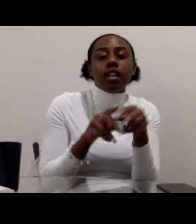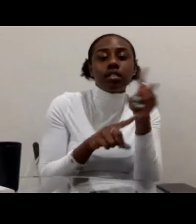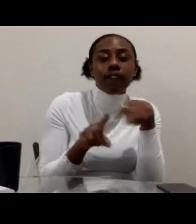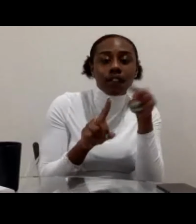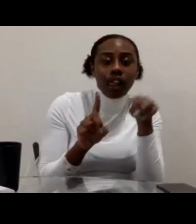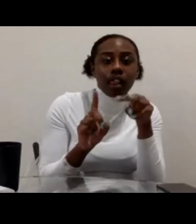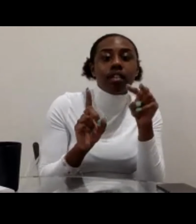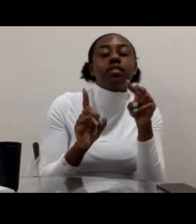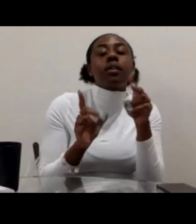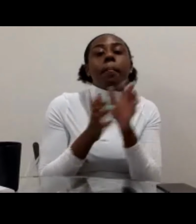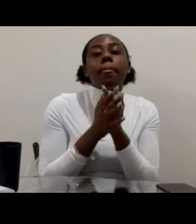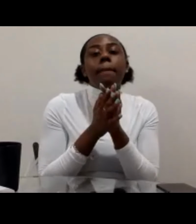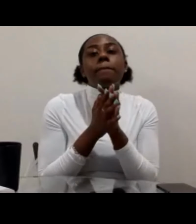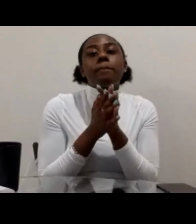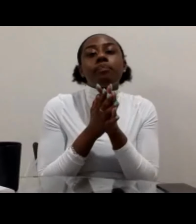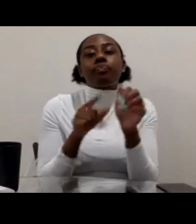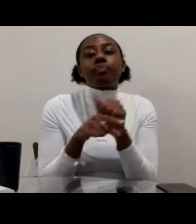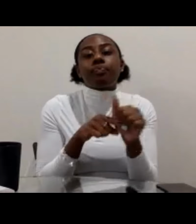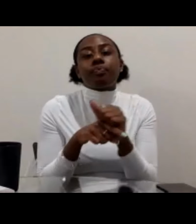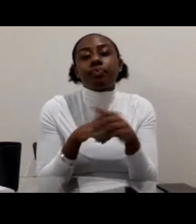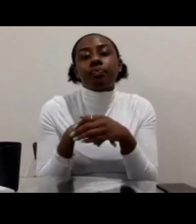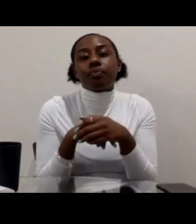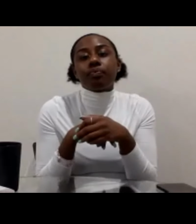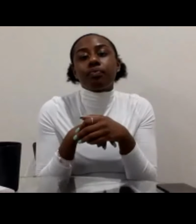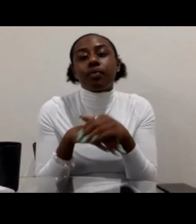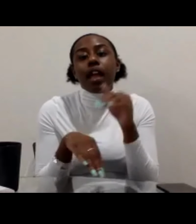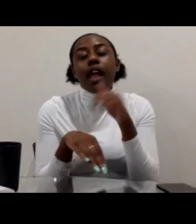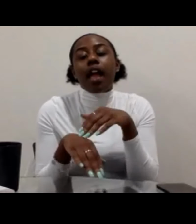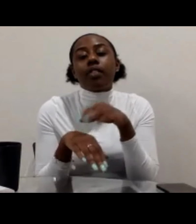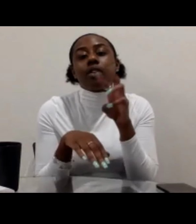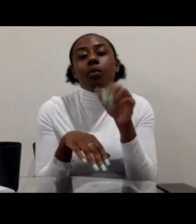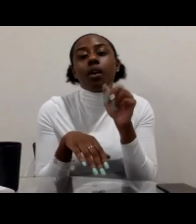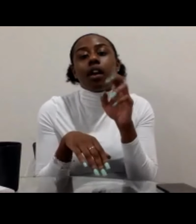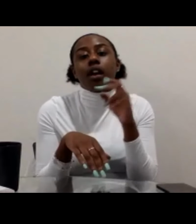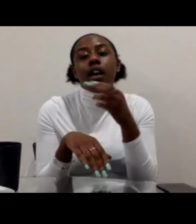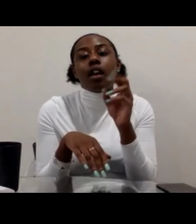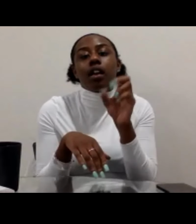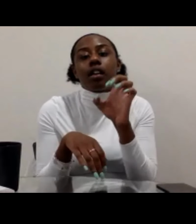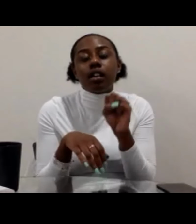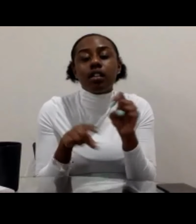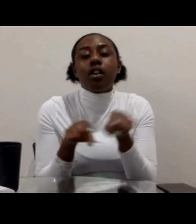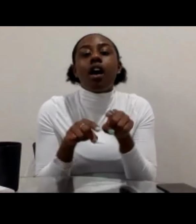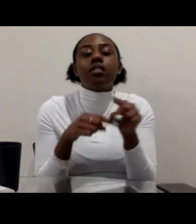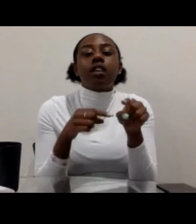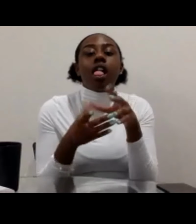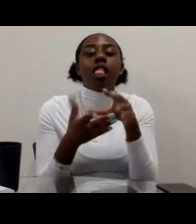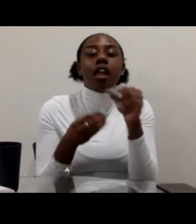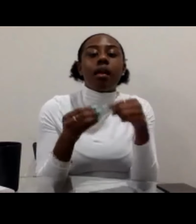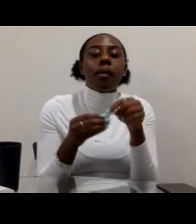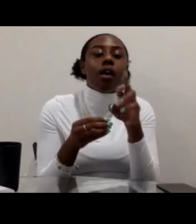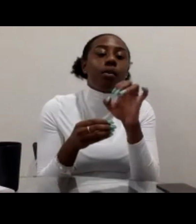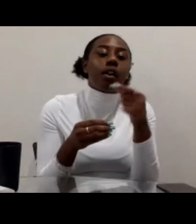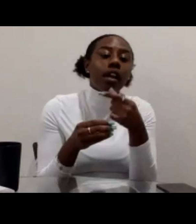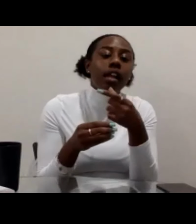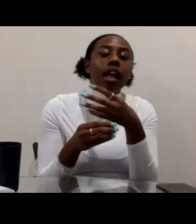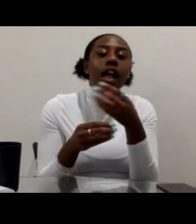the surveillance practices at the warehouses. But you'll also learn about Ring and the criminalization and